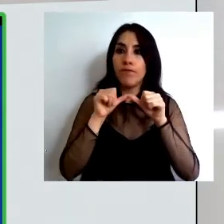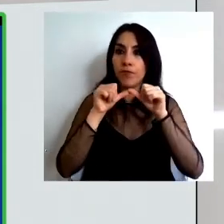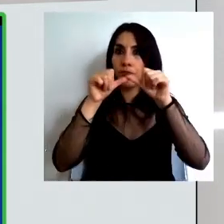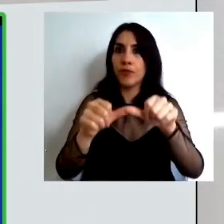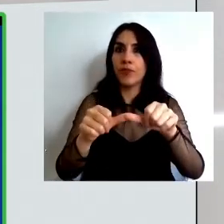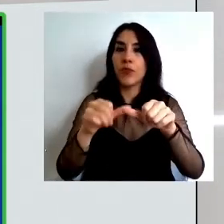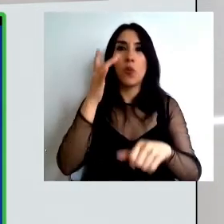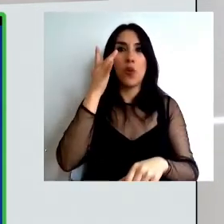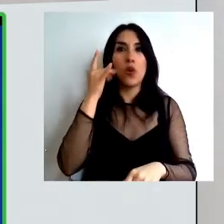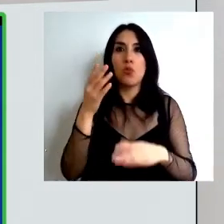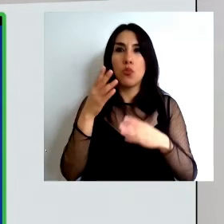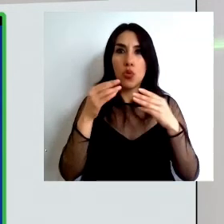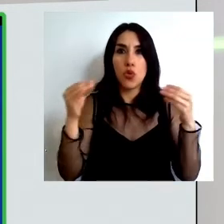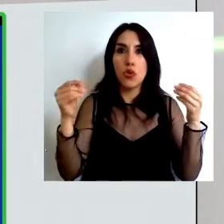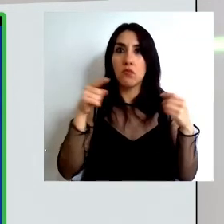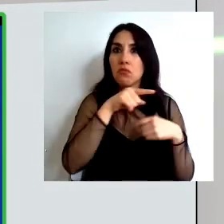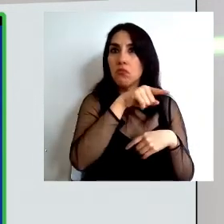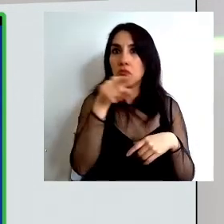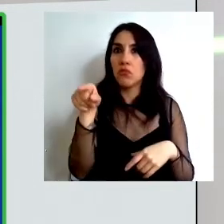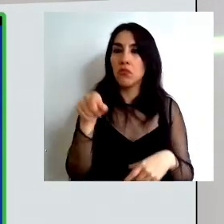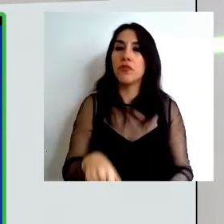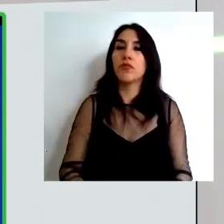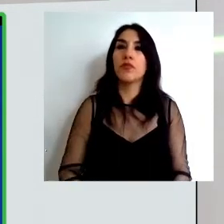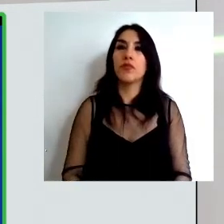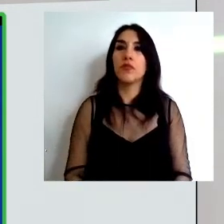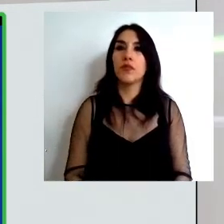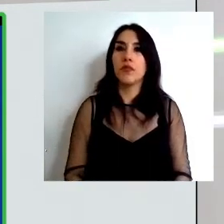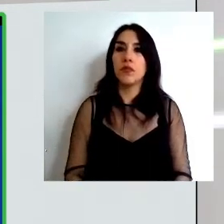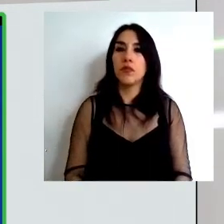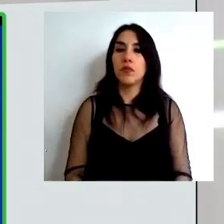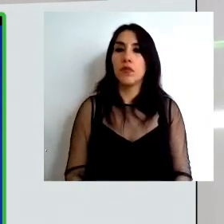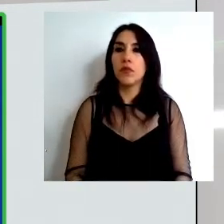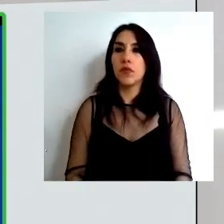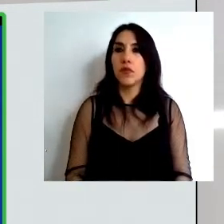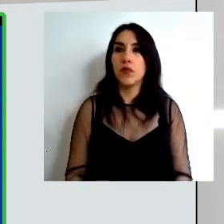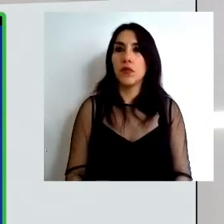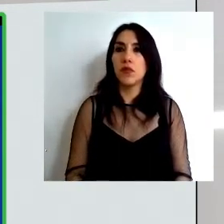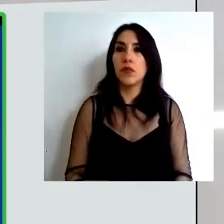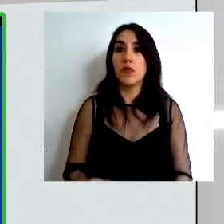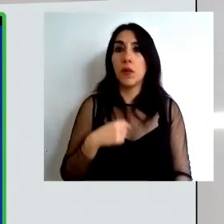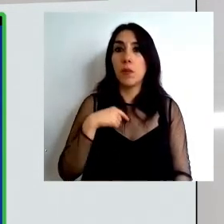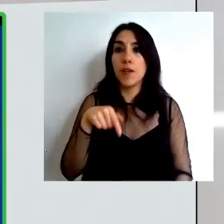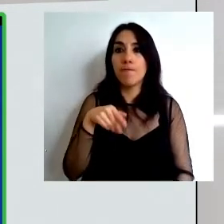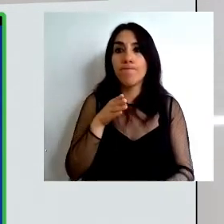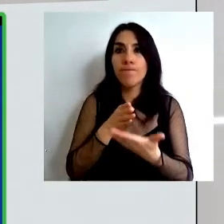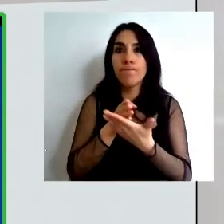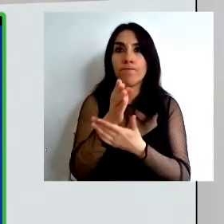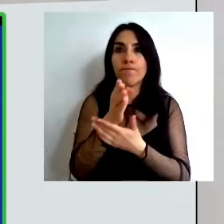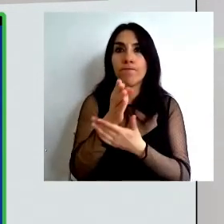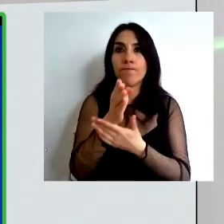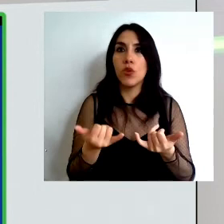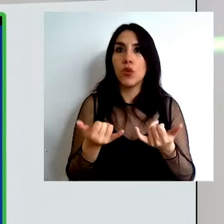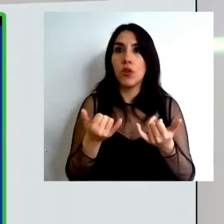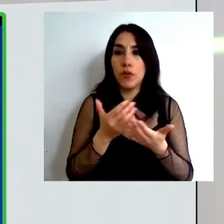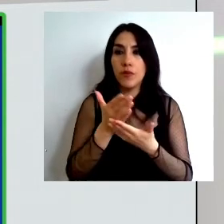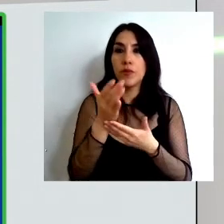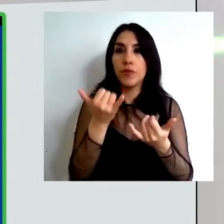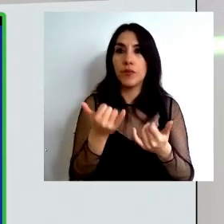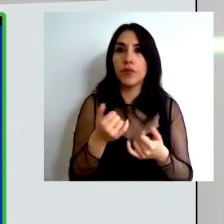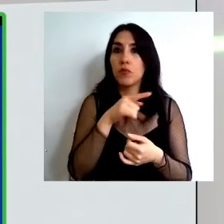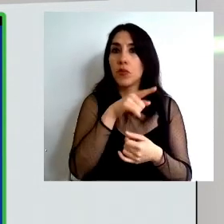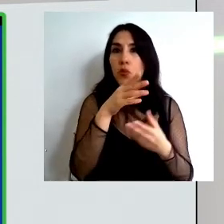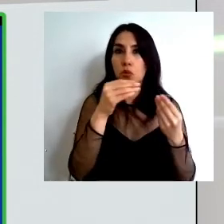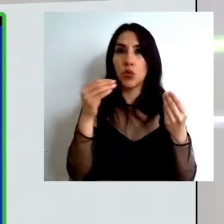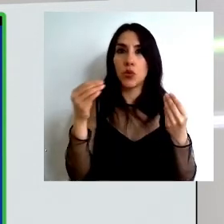really good partners. And success is also when, in Austria, we have this